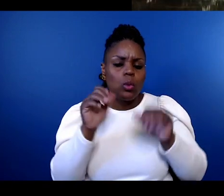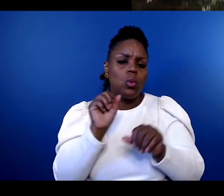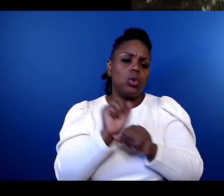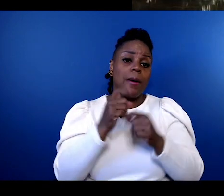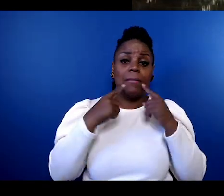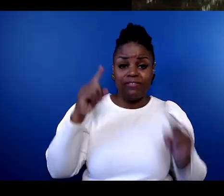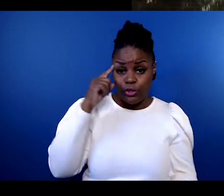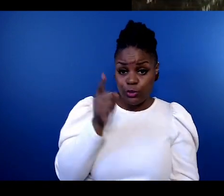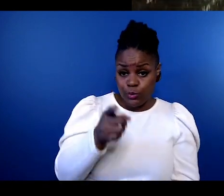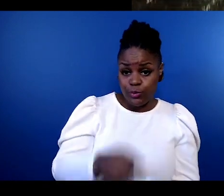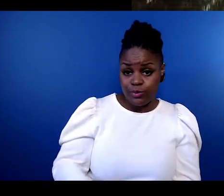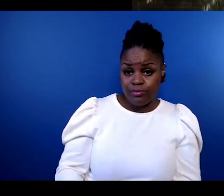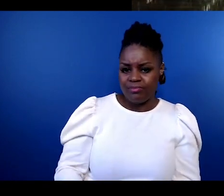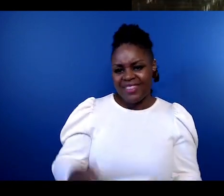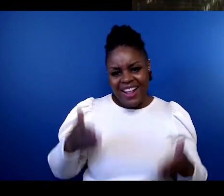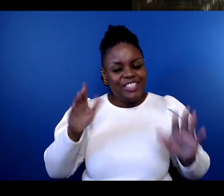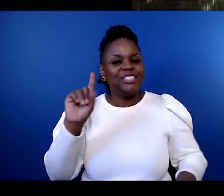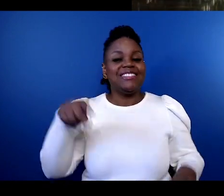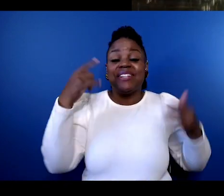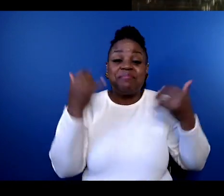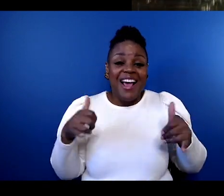Then down dog.